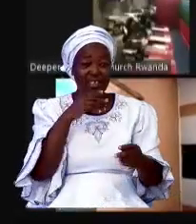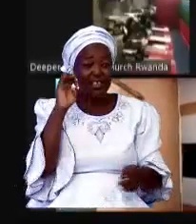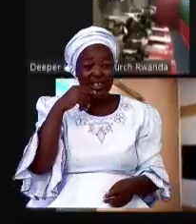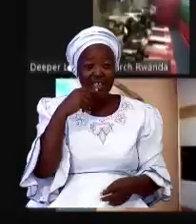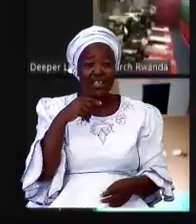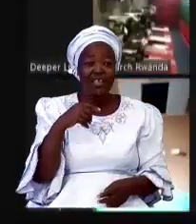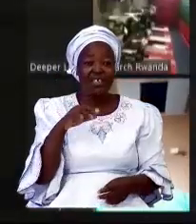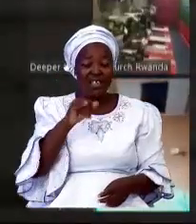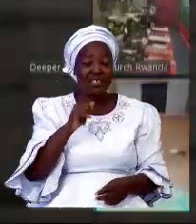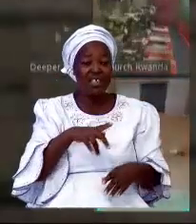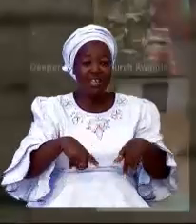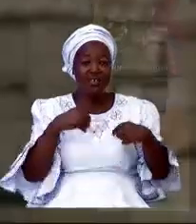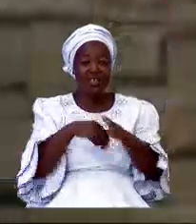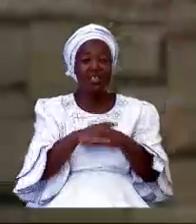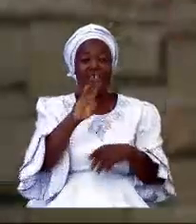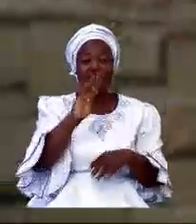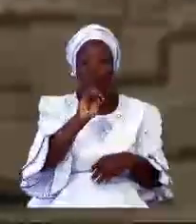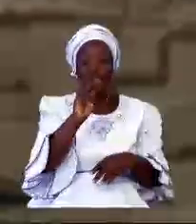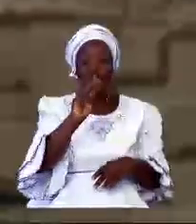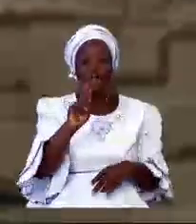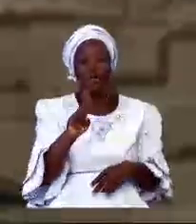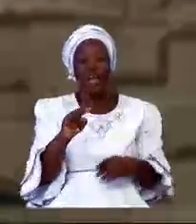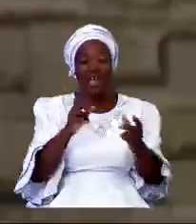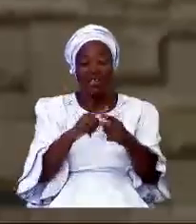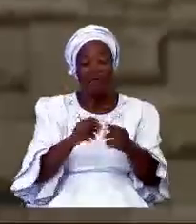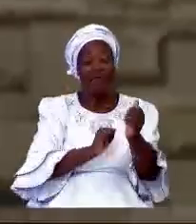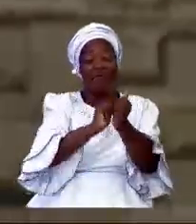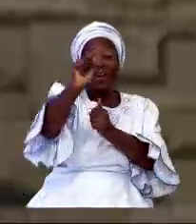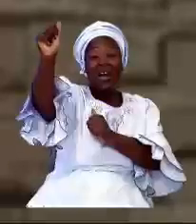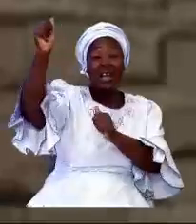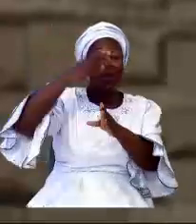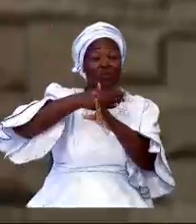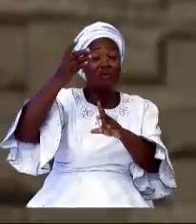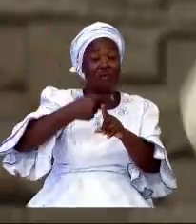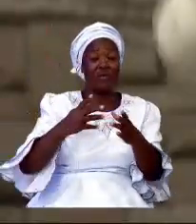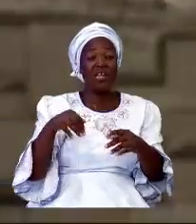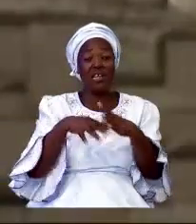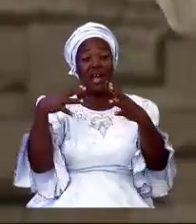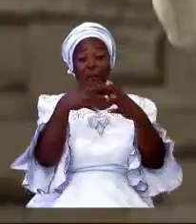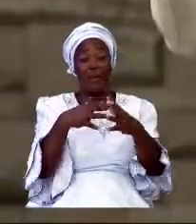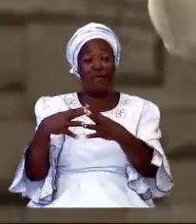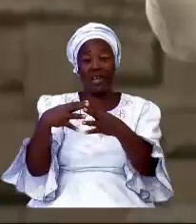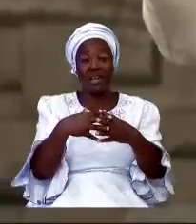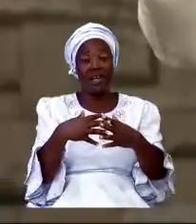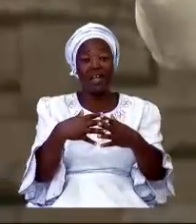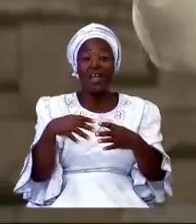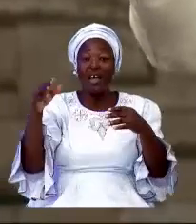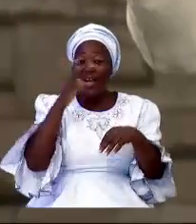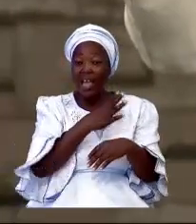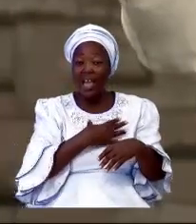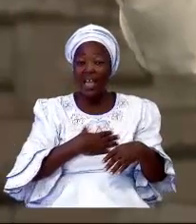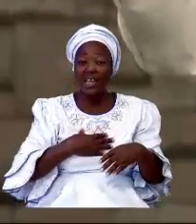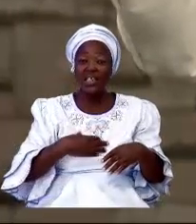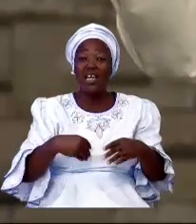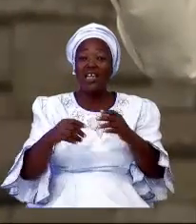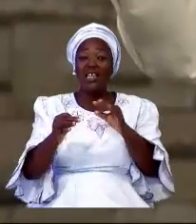Texas yesterday? Actually, he lives in Plano. And far away from here